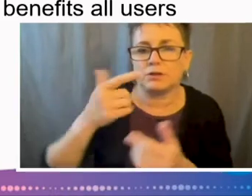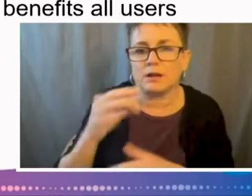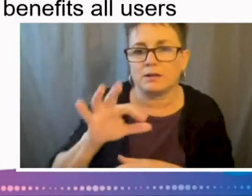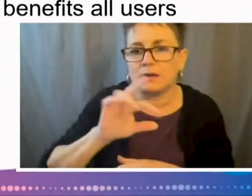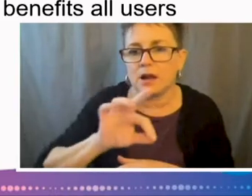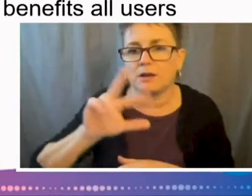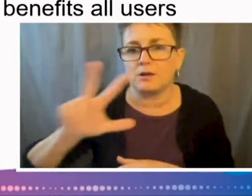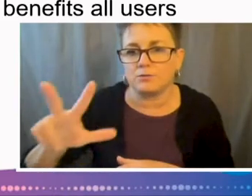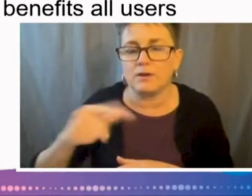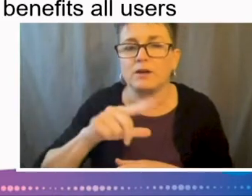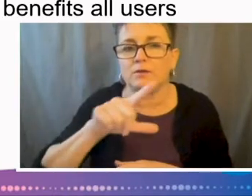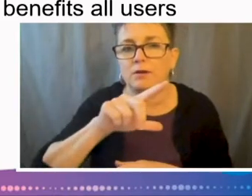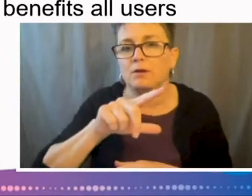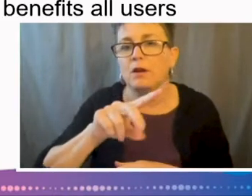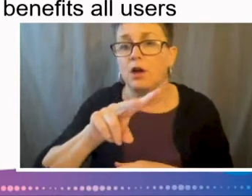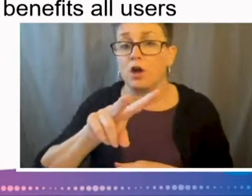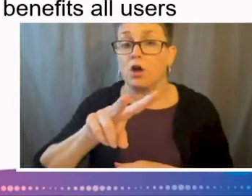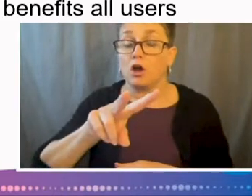it, updated it,